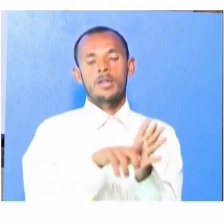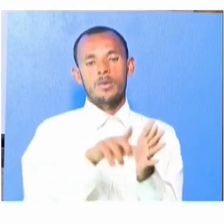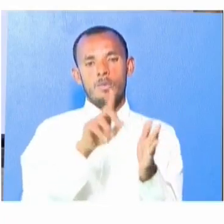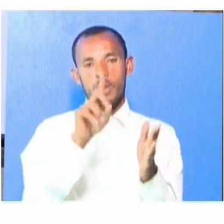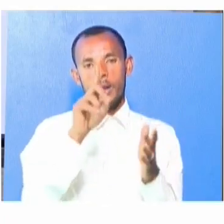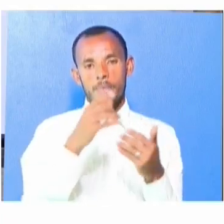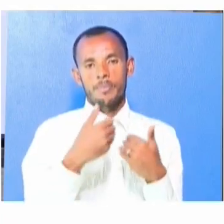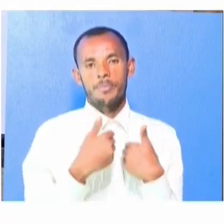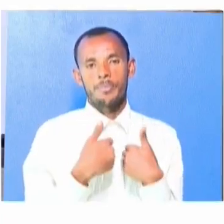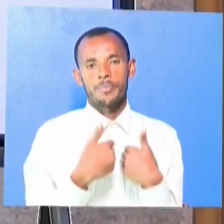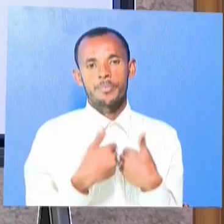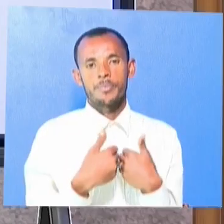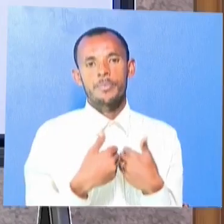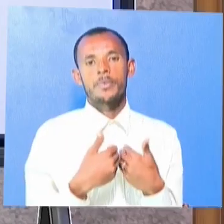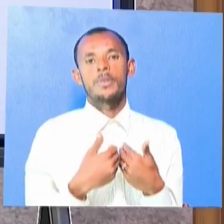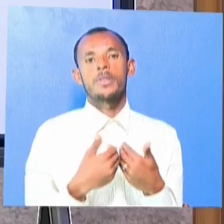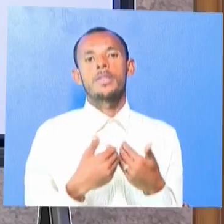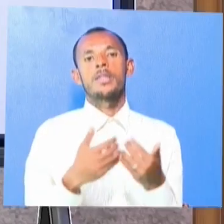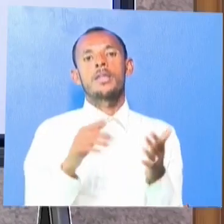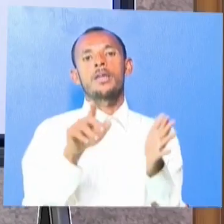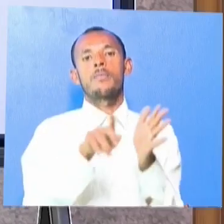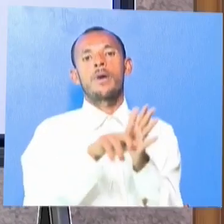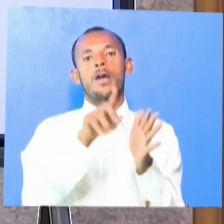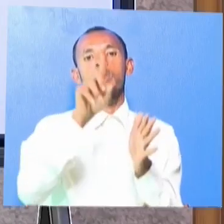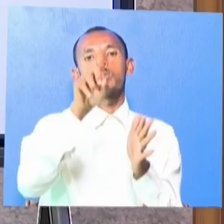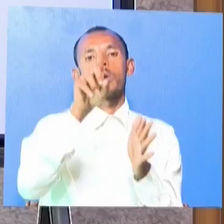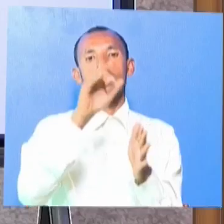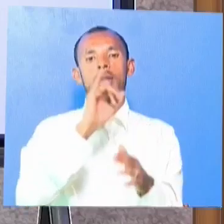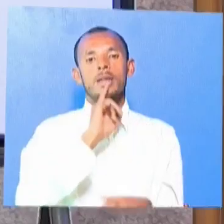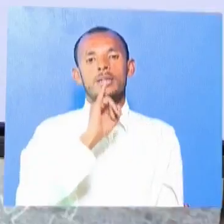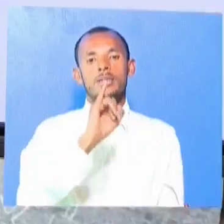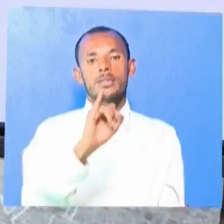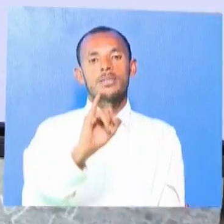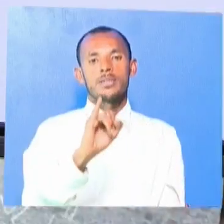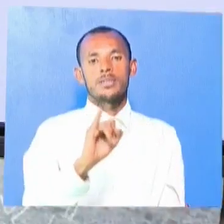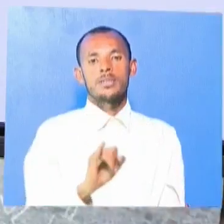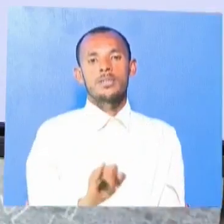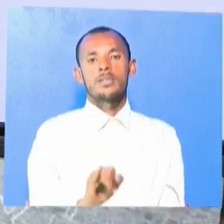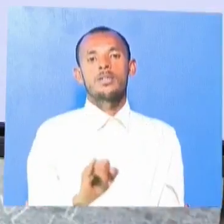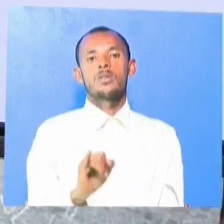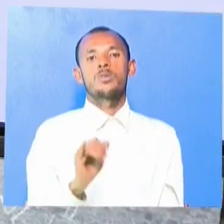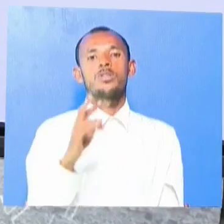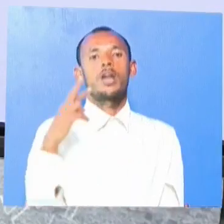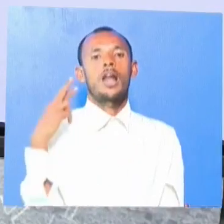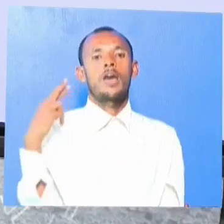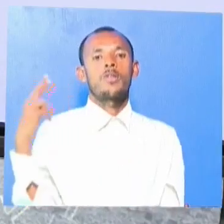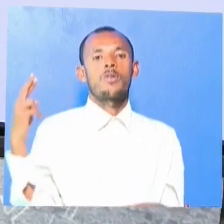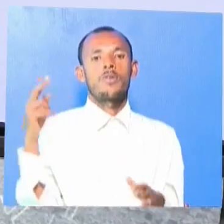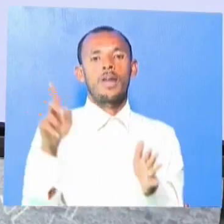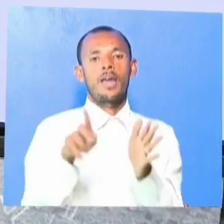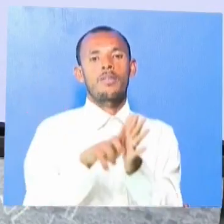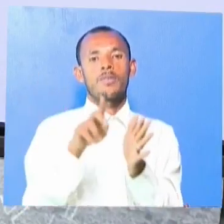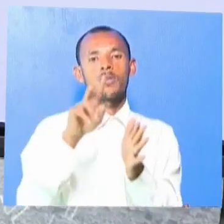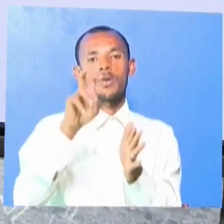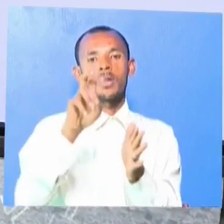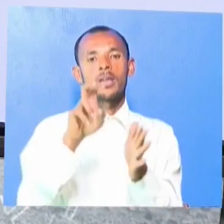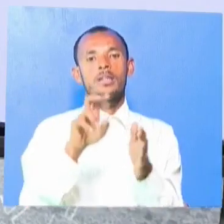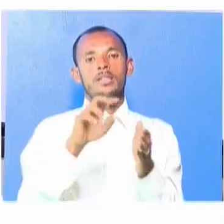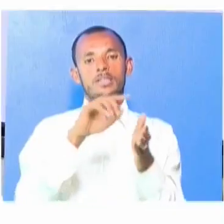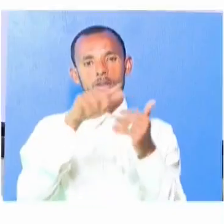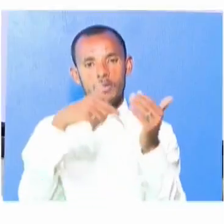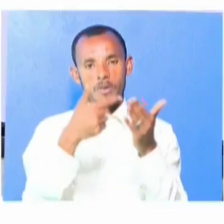here. So minus 1 is to the right of minus 20. So minus 1 is